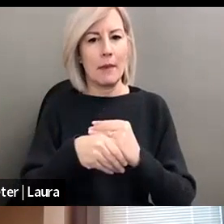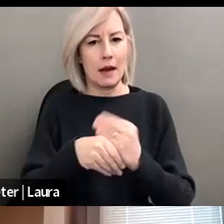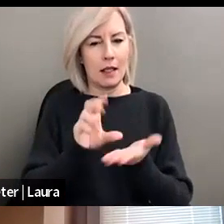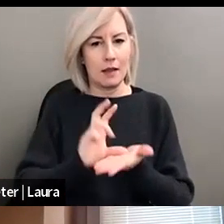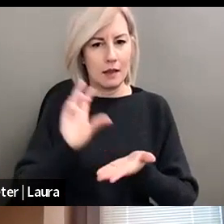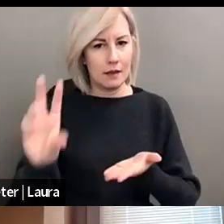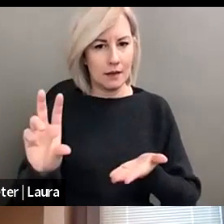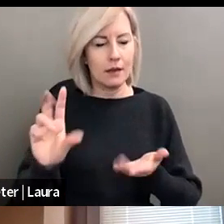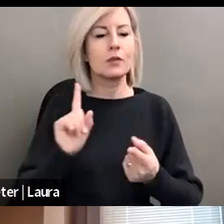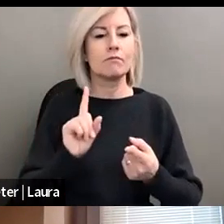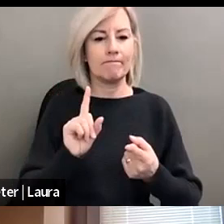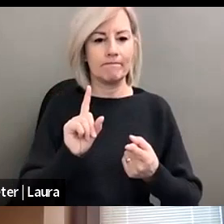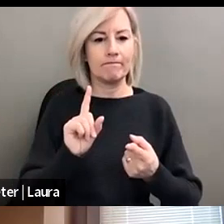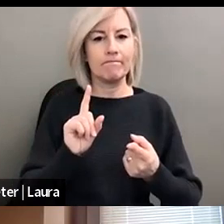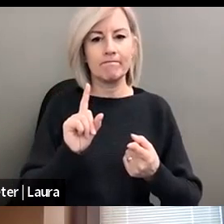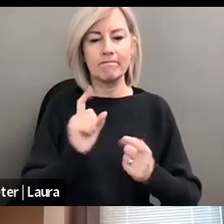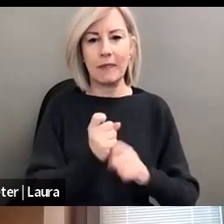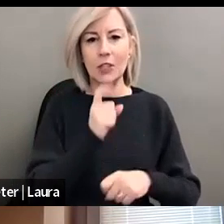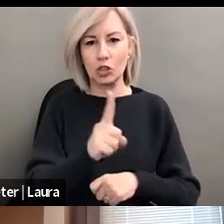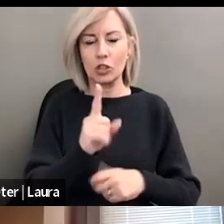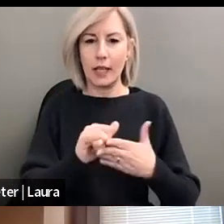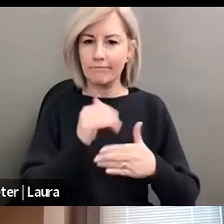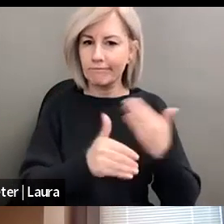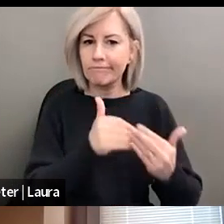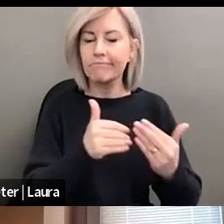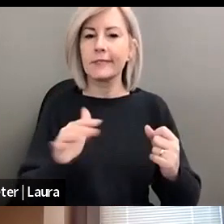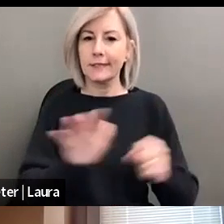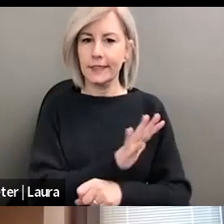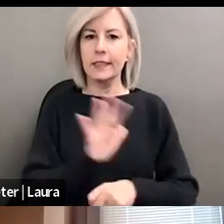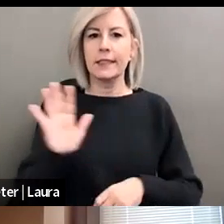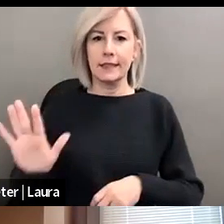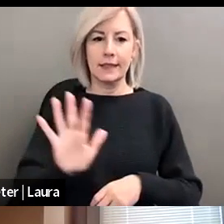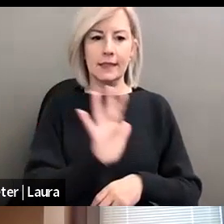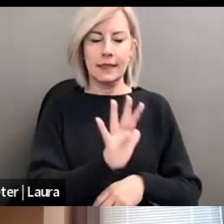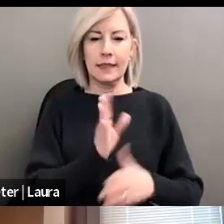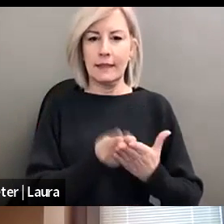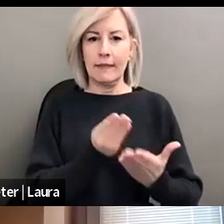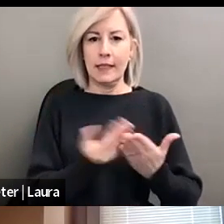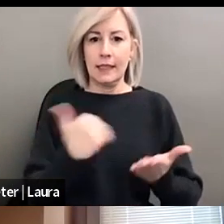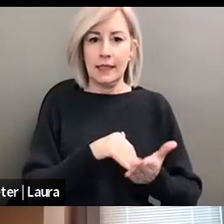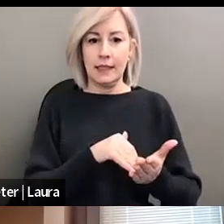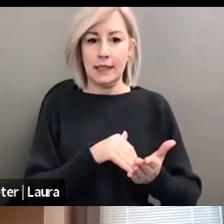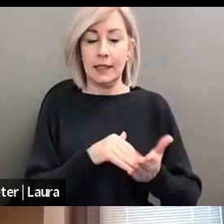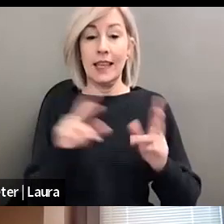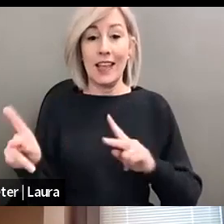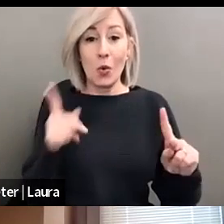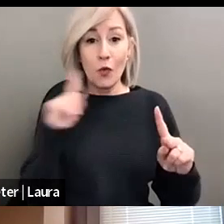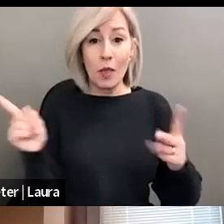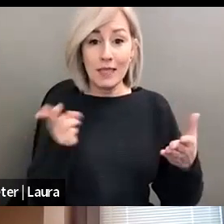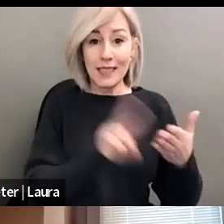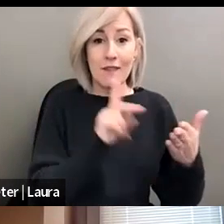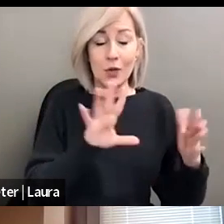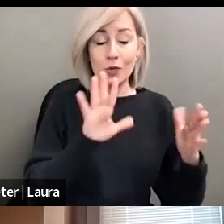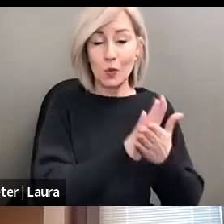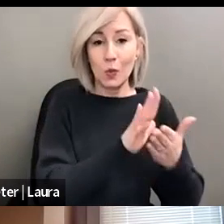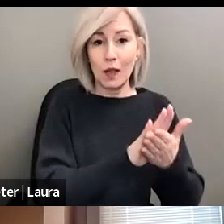appropriation to get that going, to fill that, that fund again. In order for them to sign up for